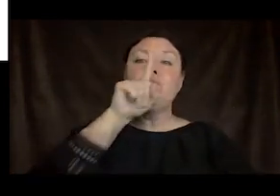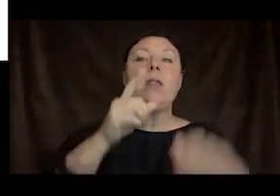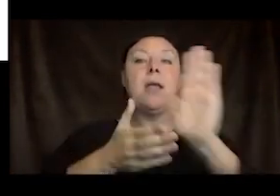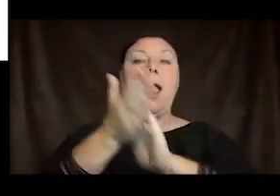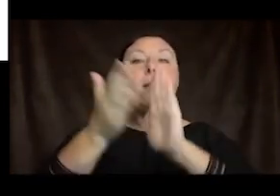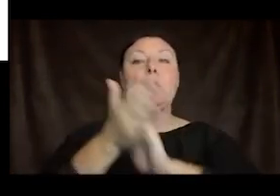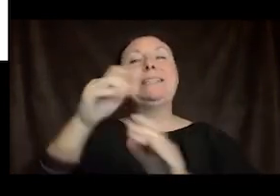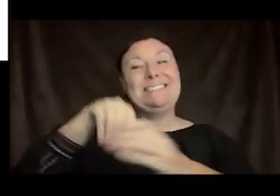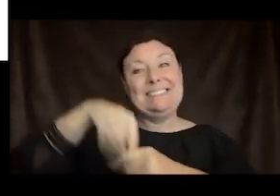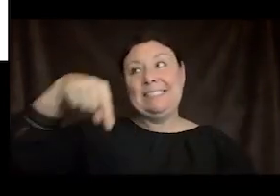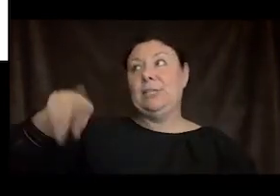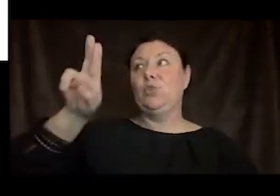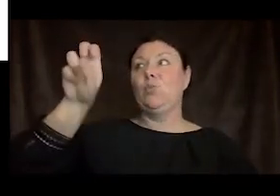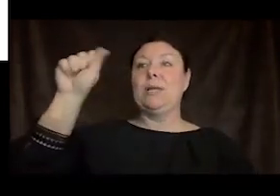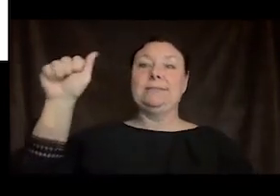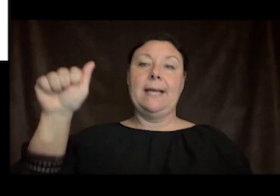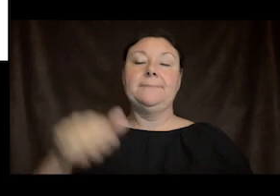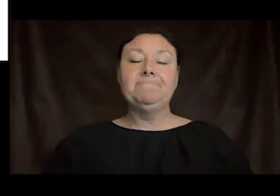here in the US.